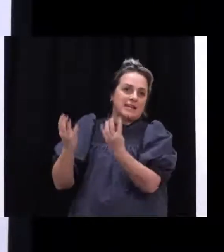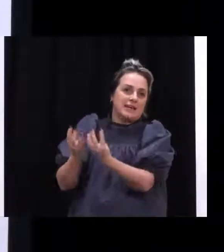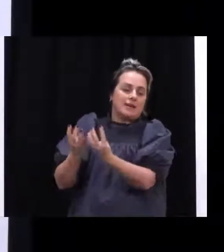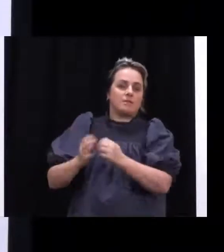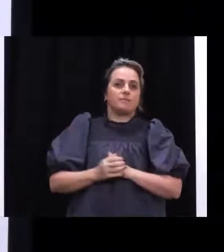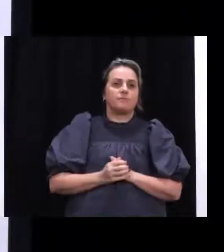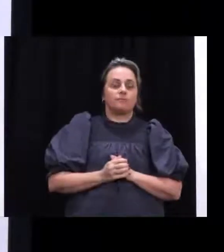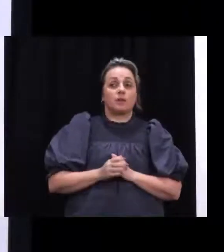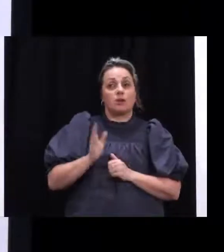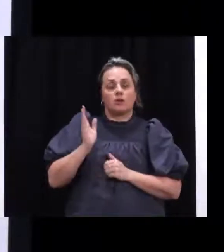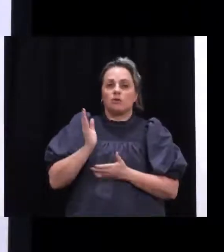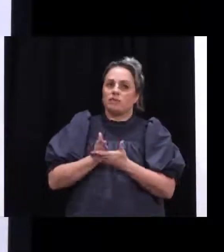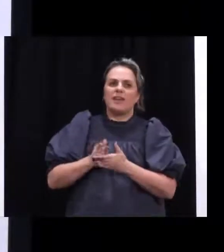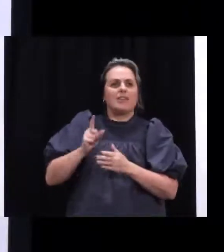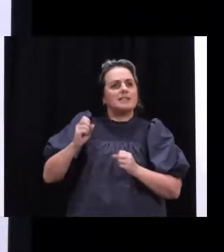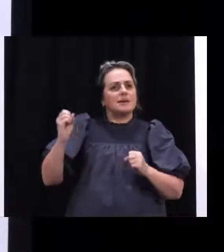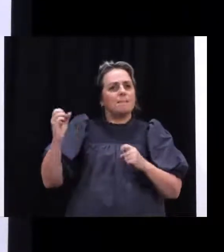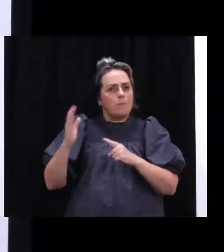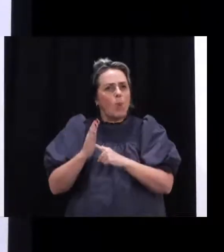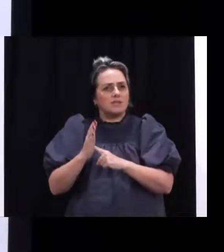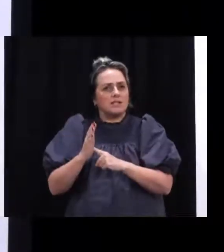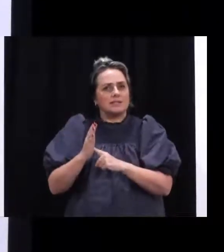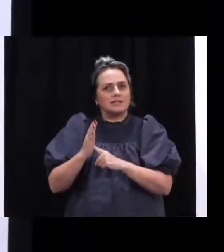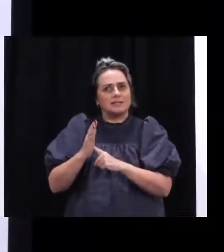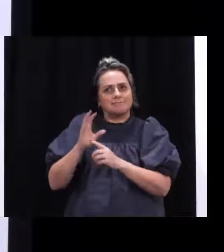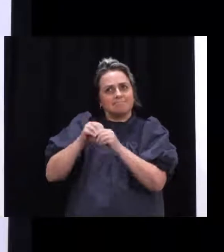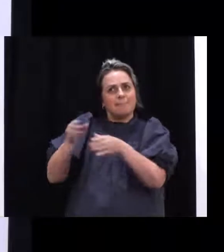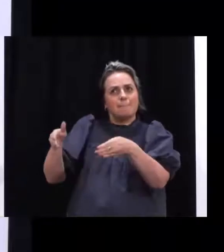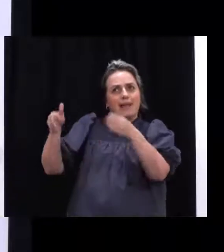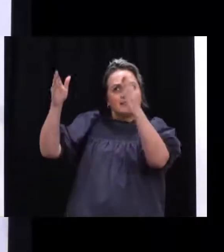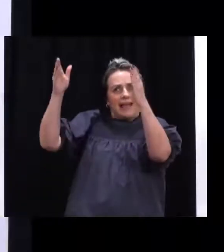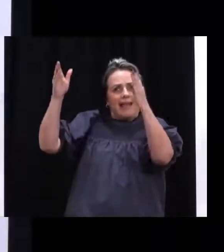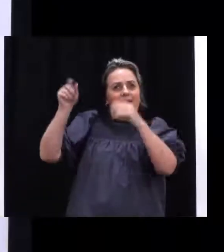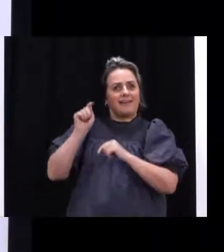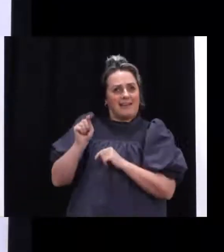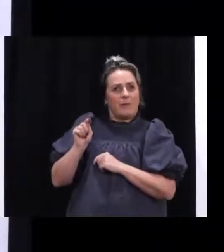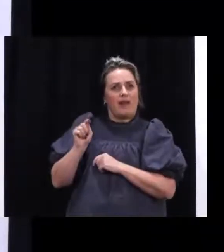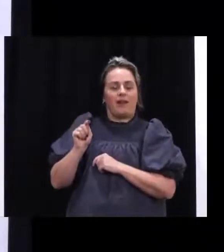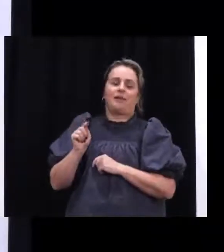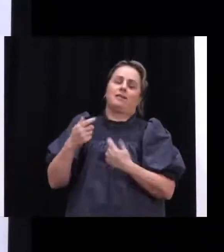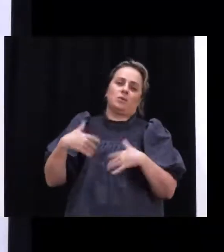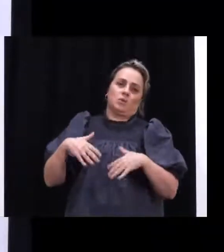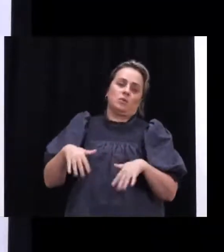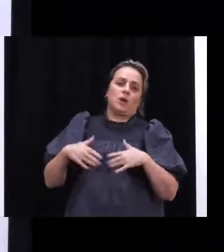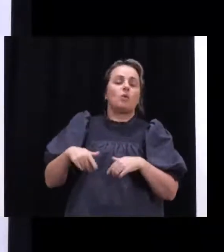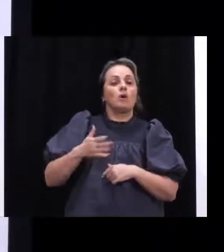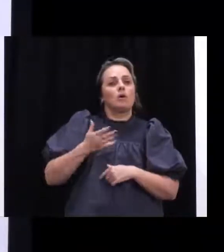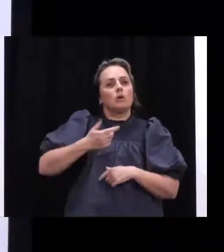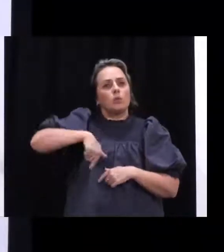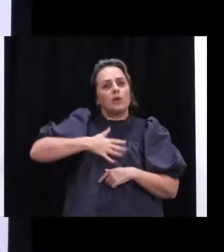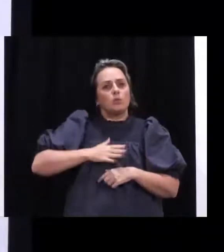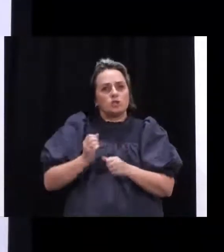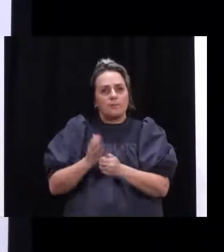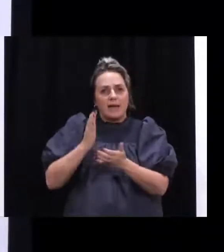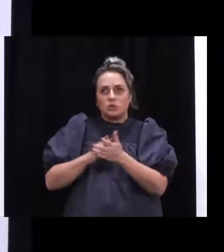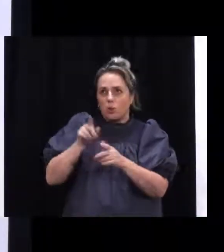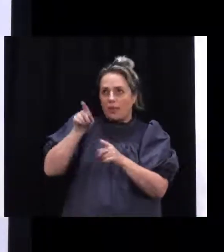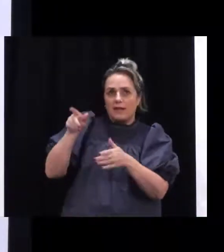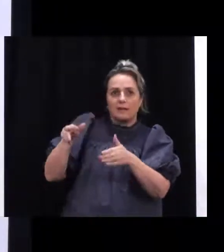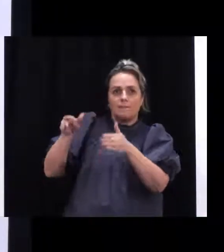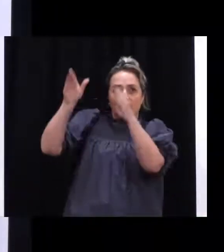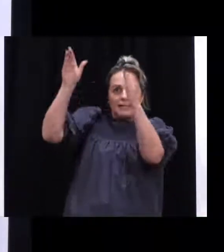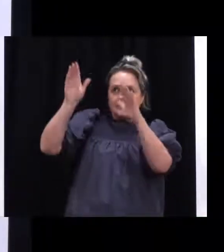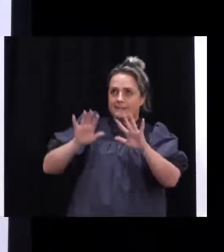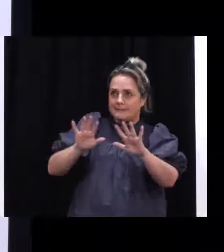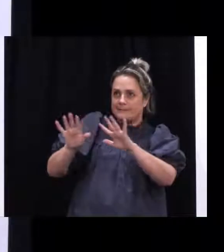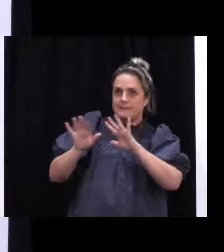been a really important part of our MIQ network, and I do want to acknowledge that, and we're making sure that we have that facility